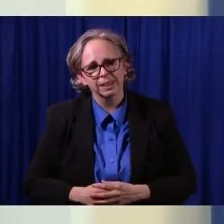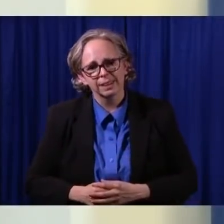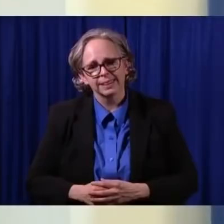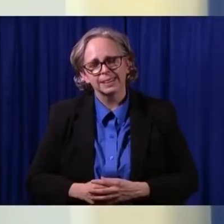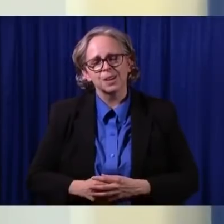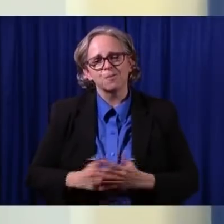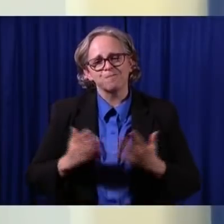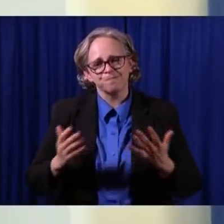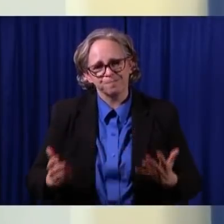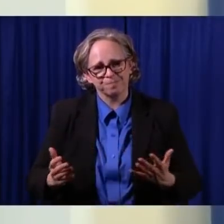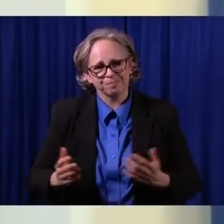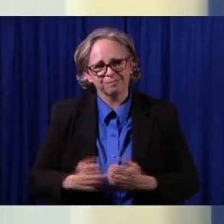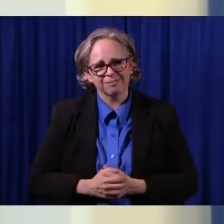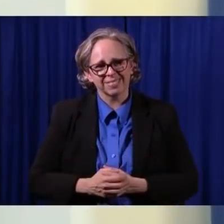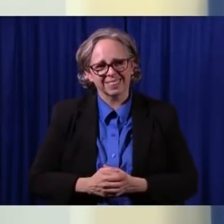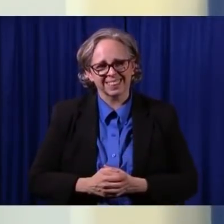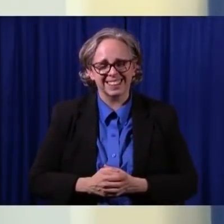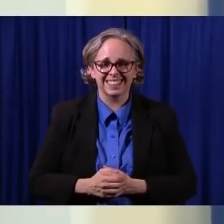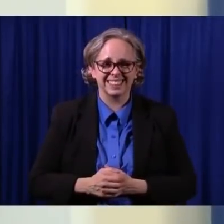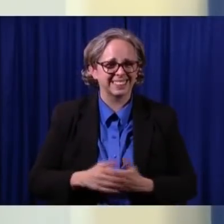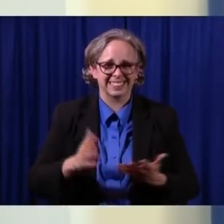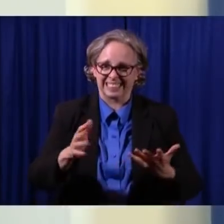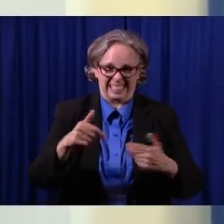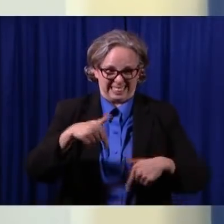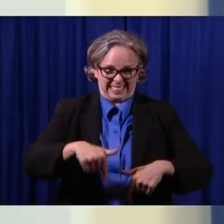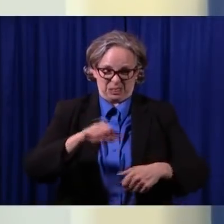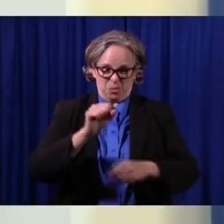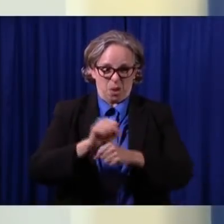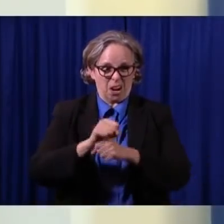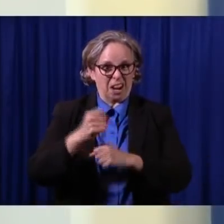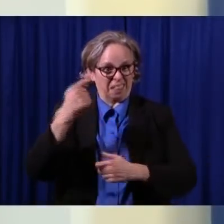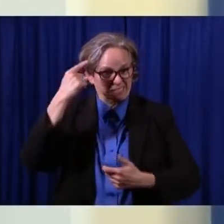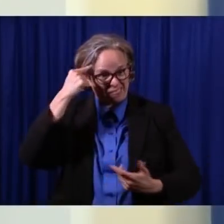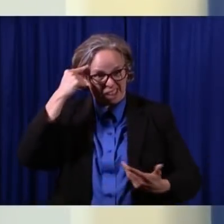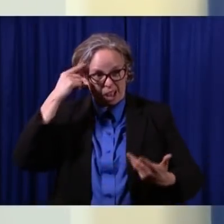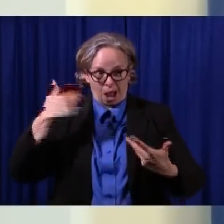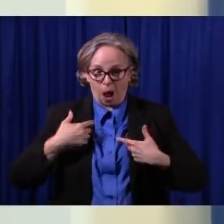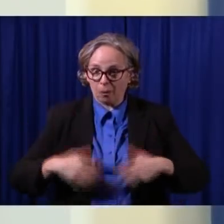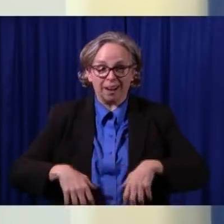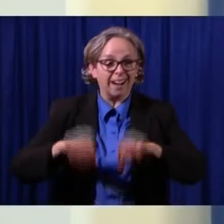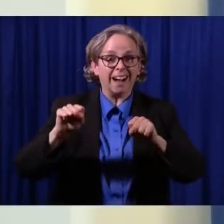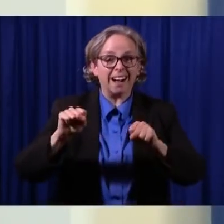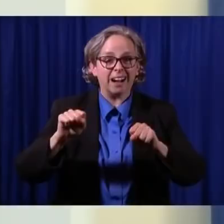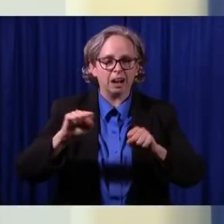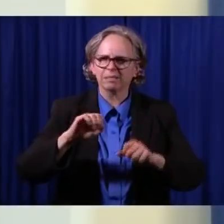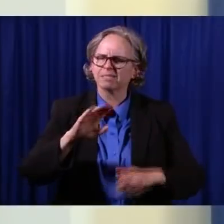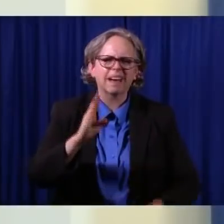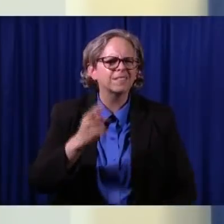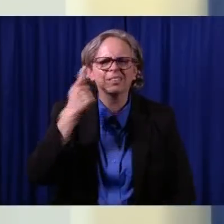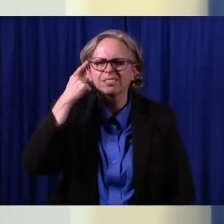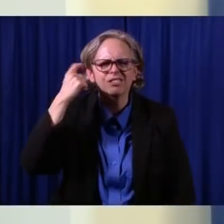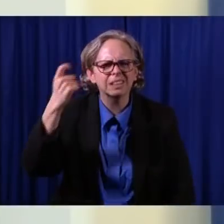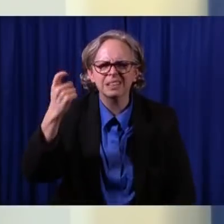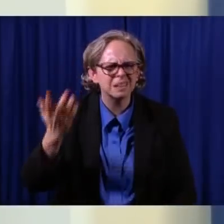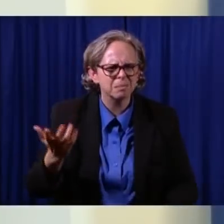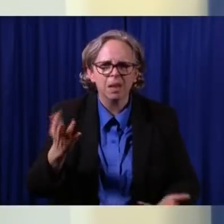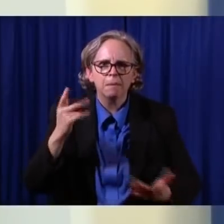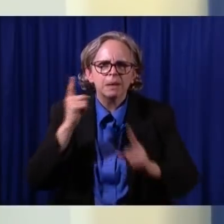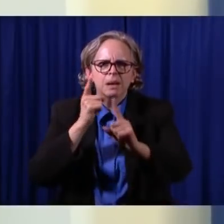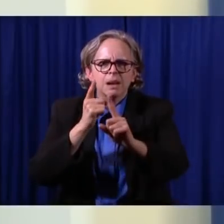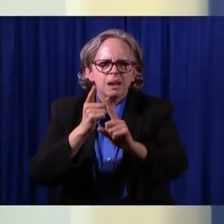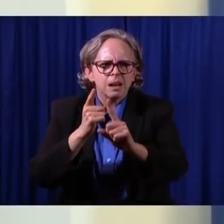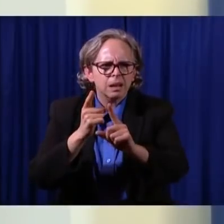this was not a job that I ever saw in my life. And when I got that call